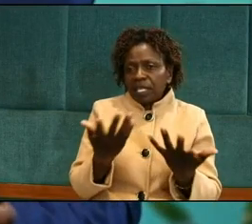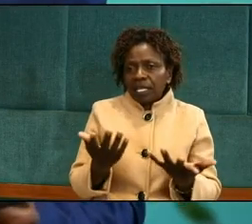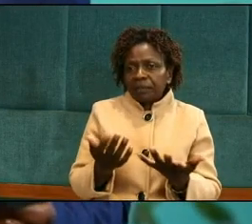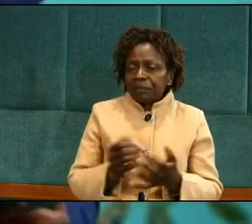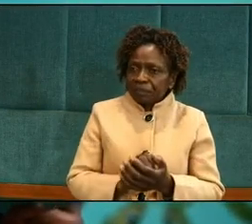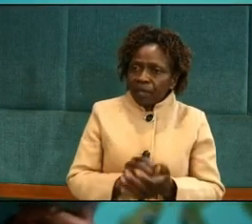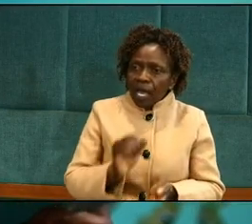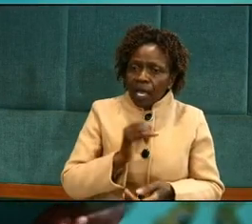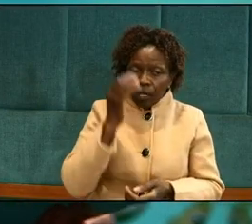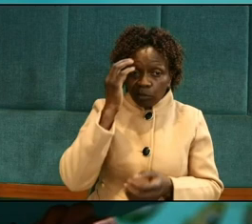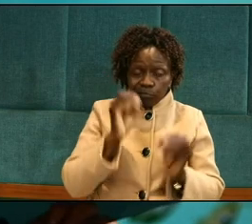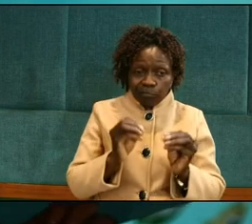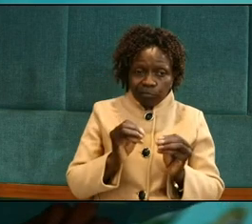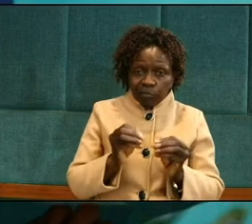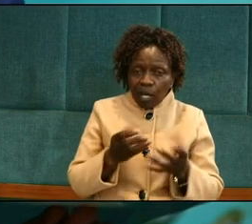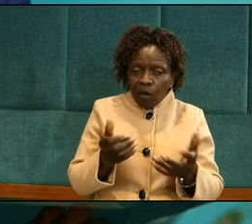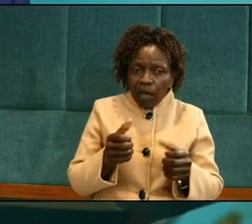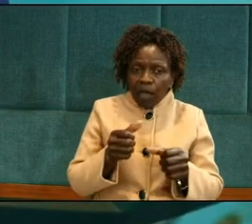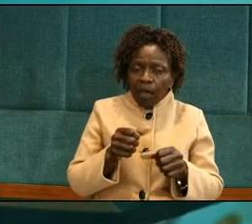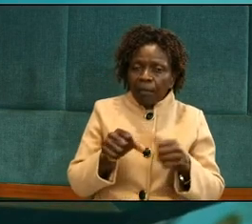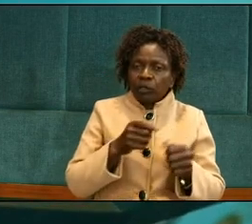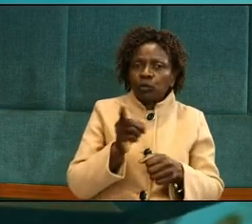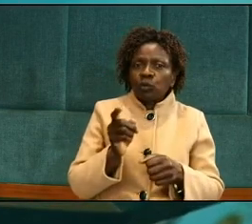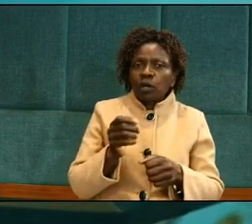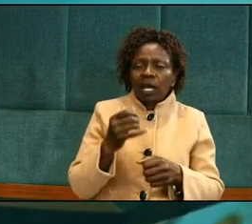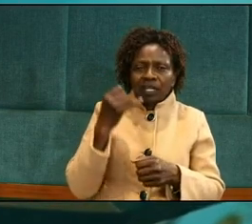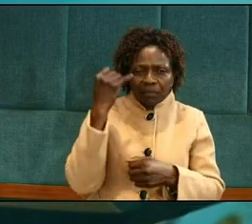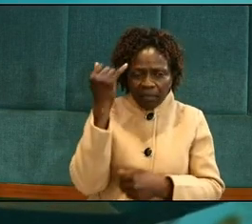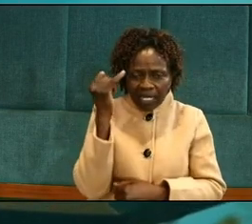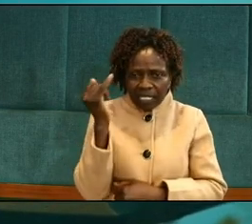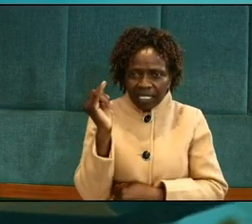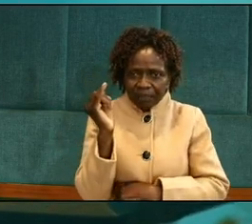know about you, but imagine,